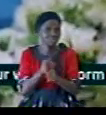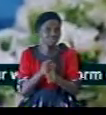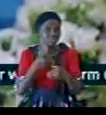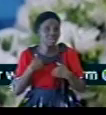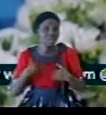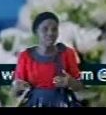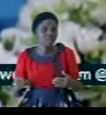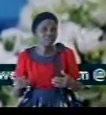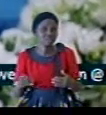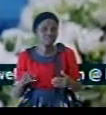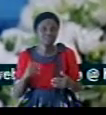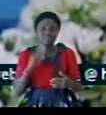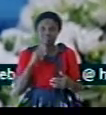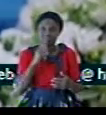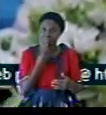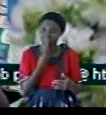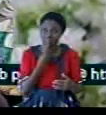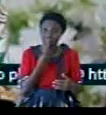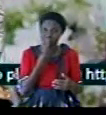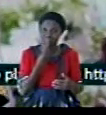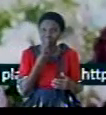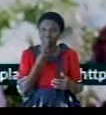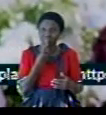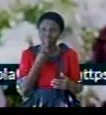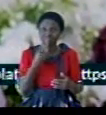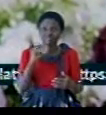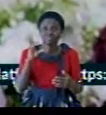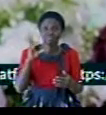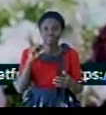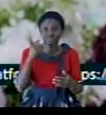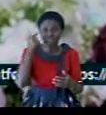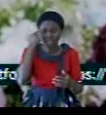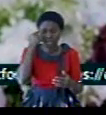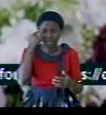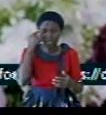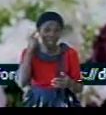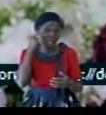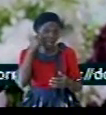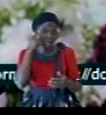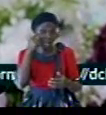scratching. It has been scratching me. Even within